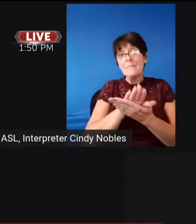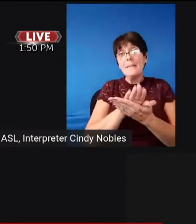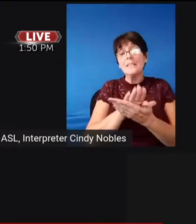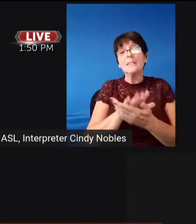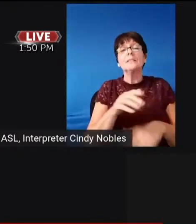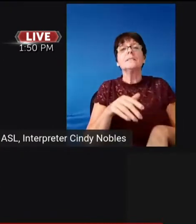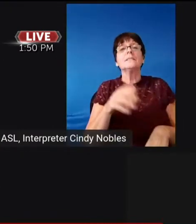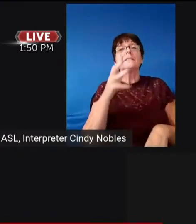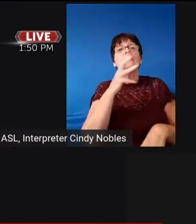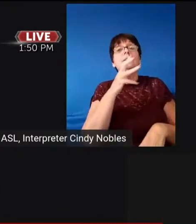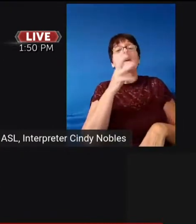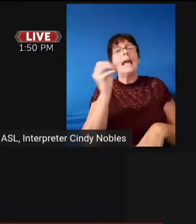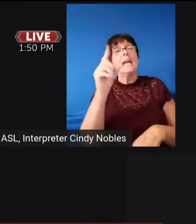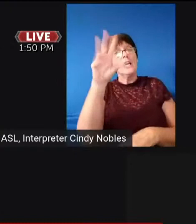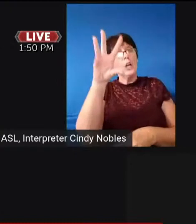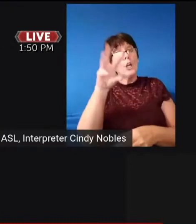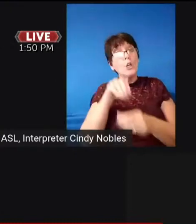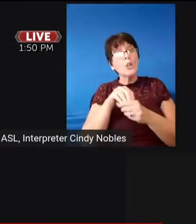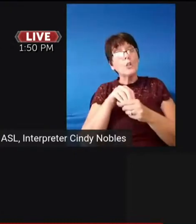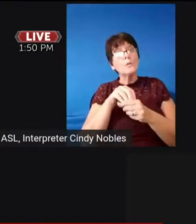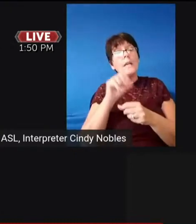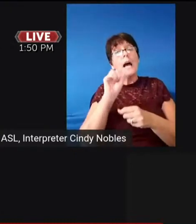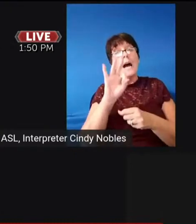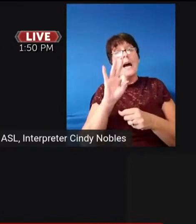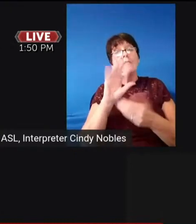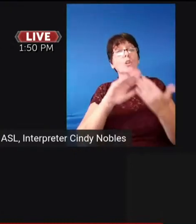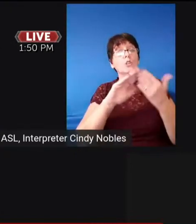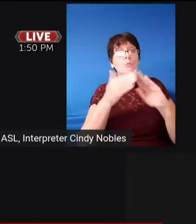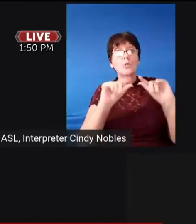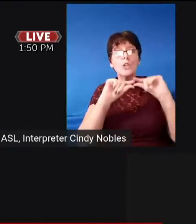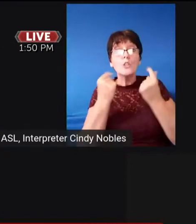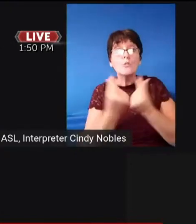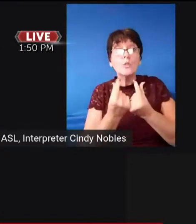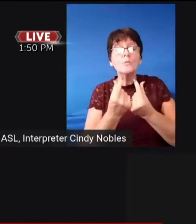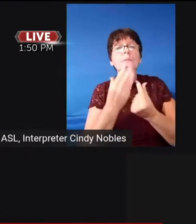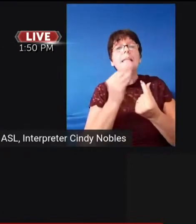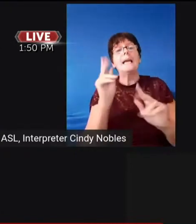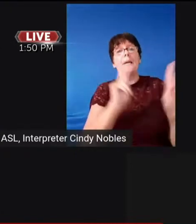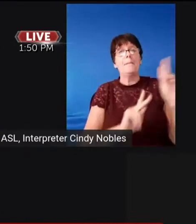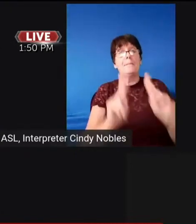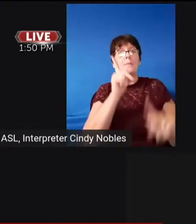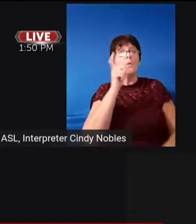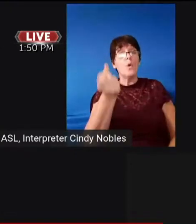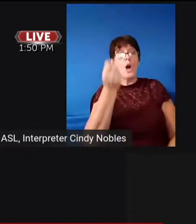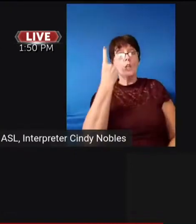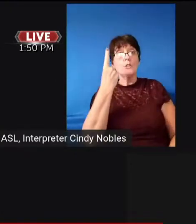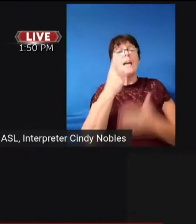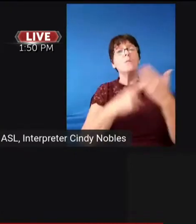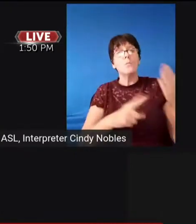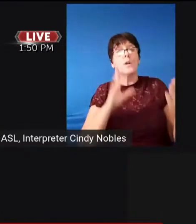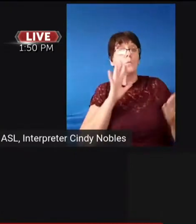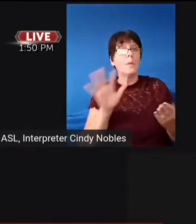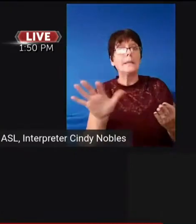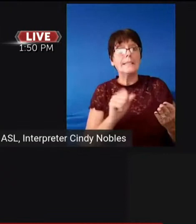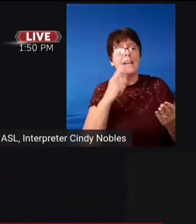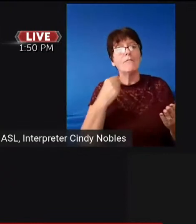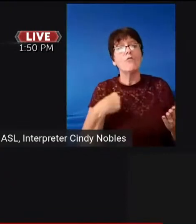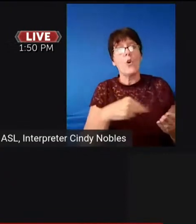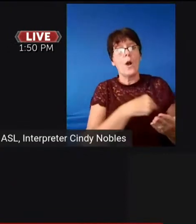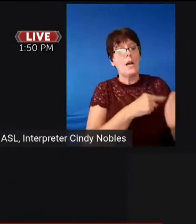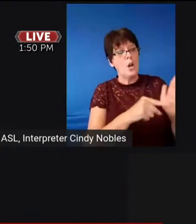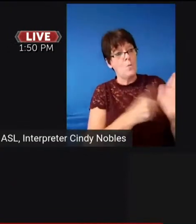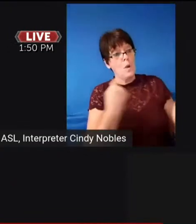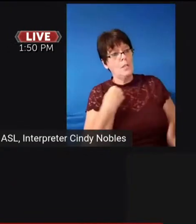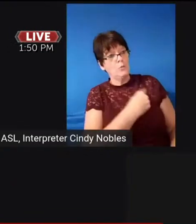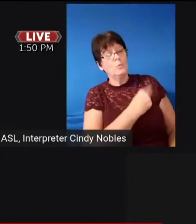but also inclusive of community groups and individuals who understand what it's going to take for us once we